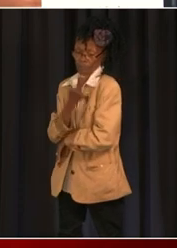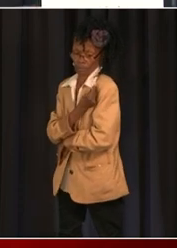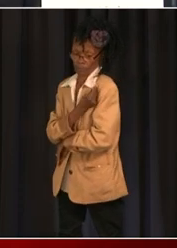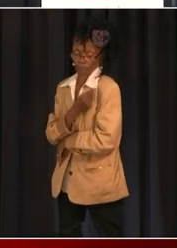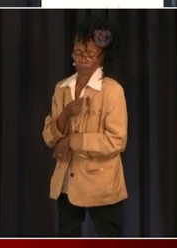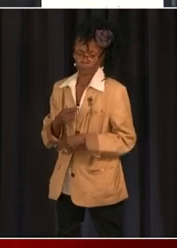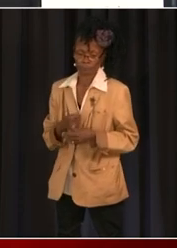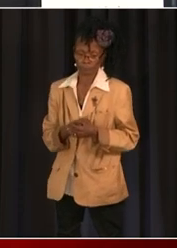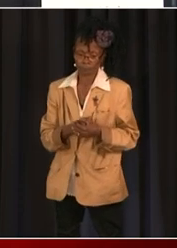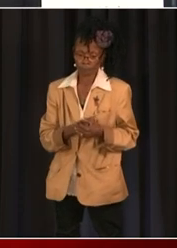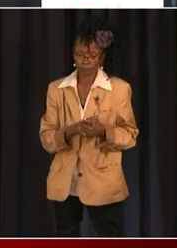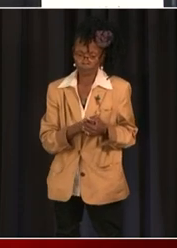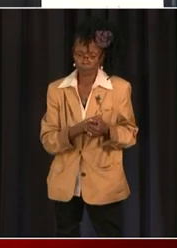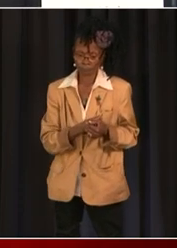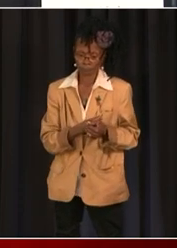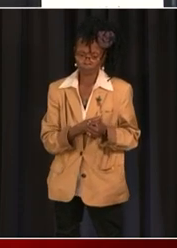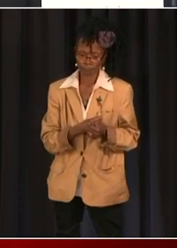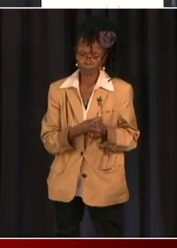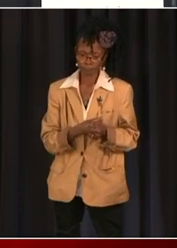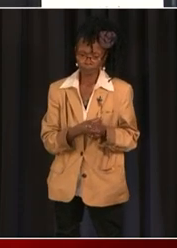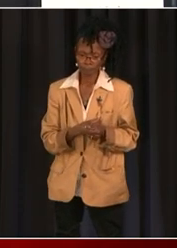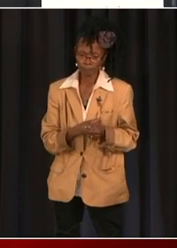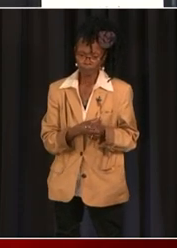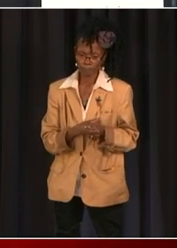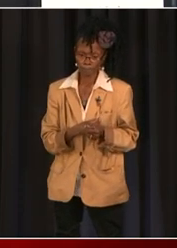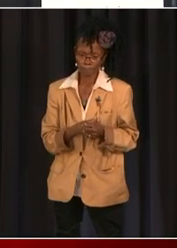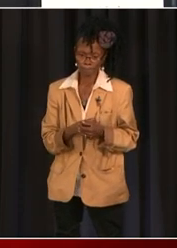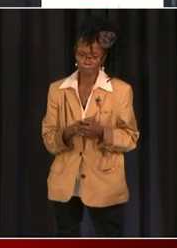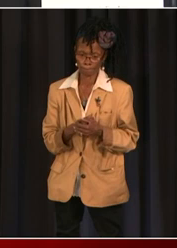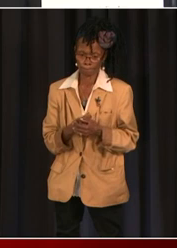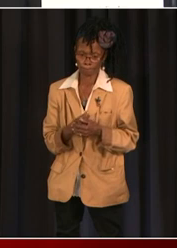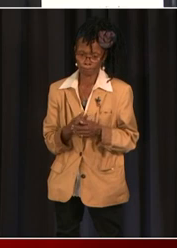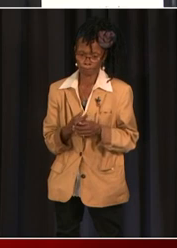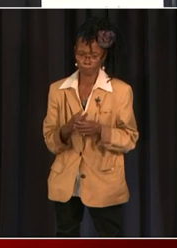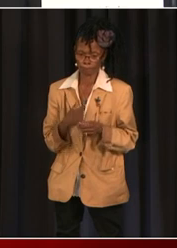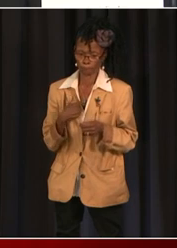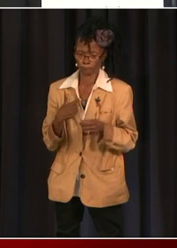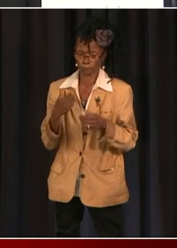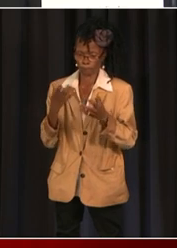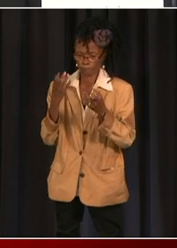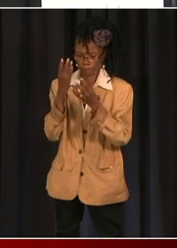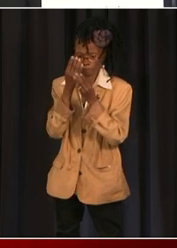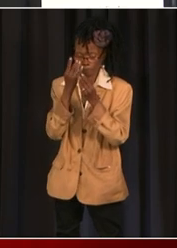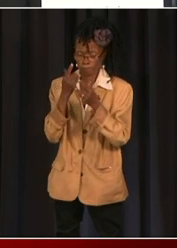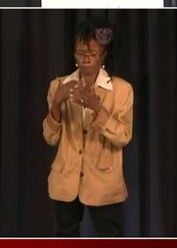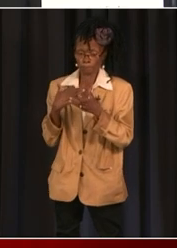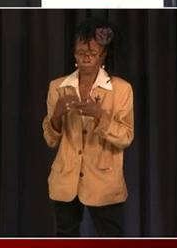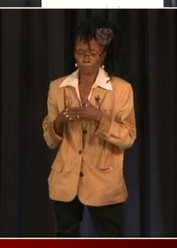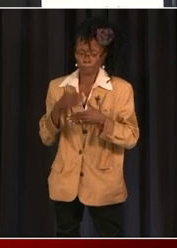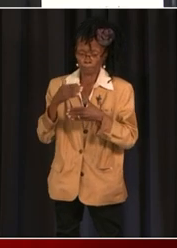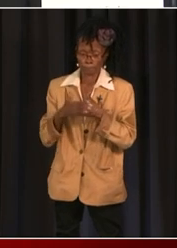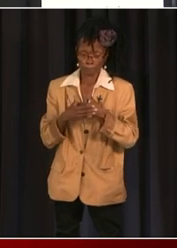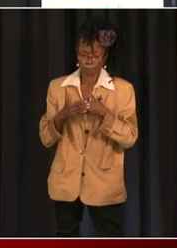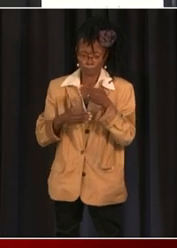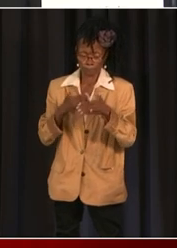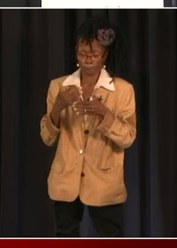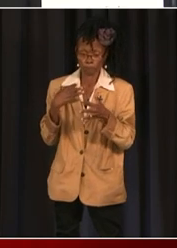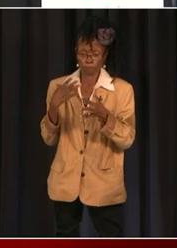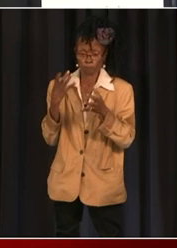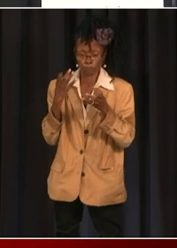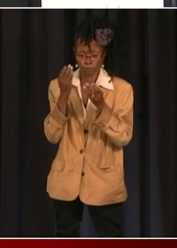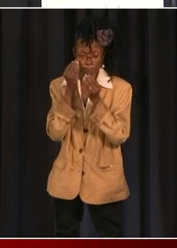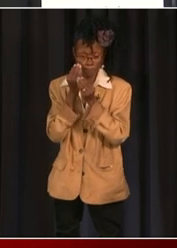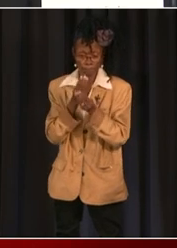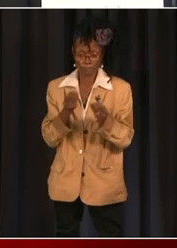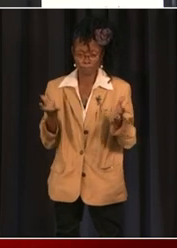test. As we think about our next steps, we also want to remind families that you will be informed